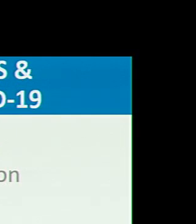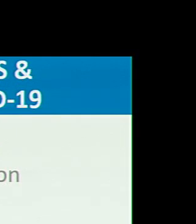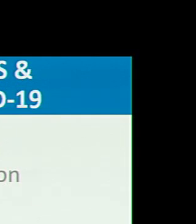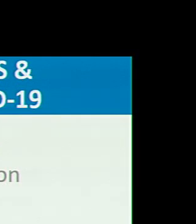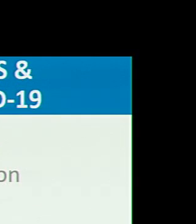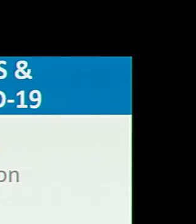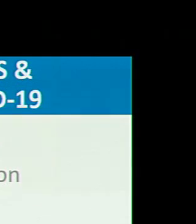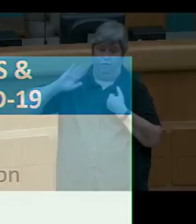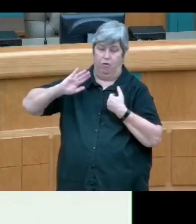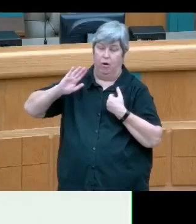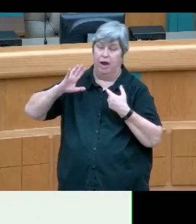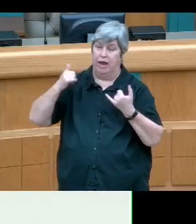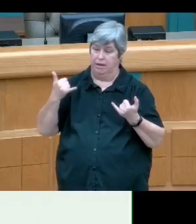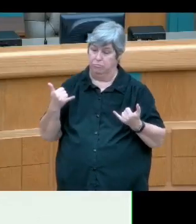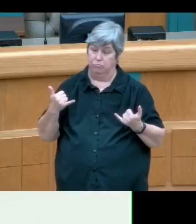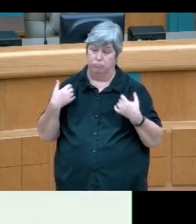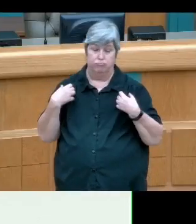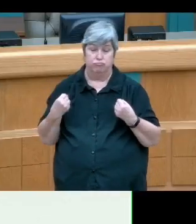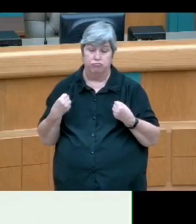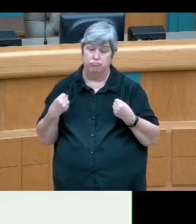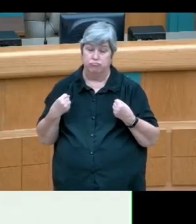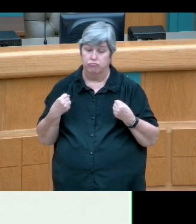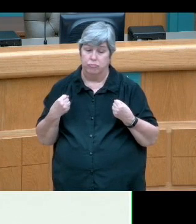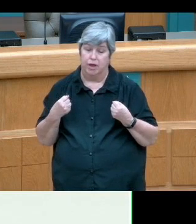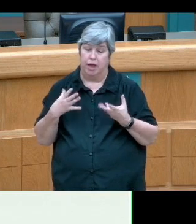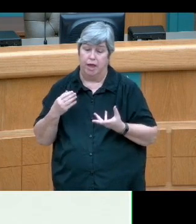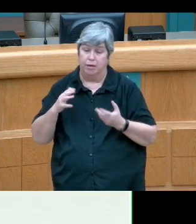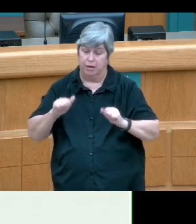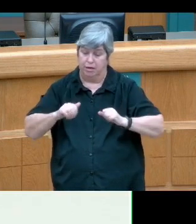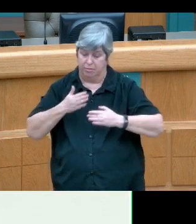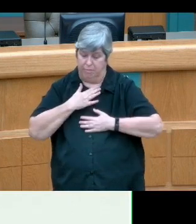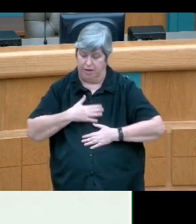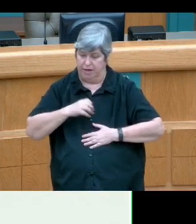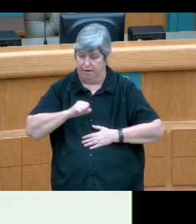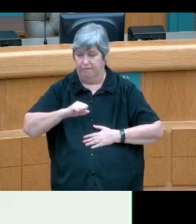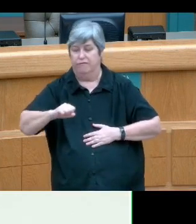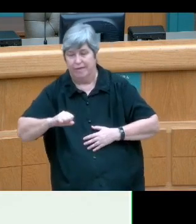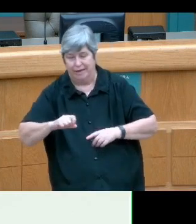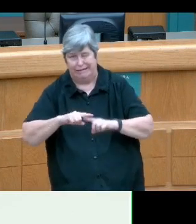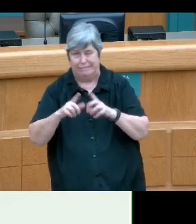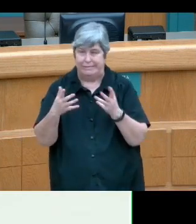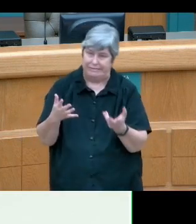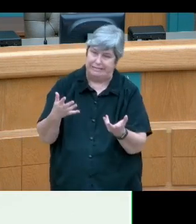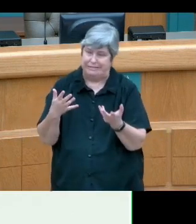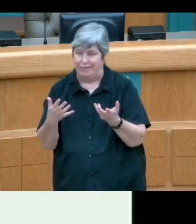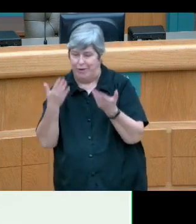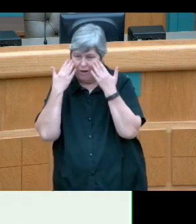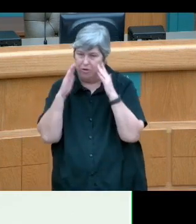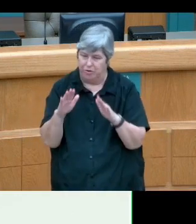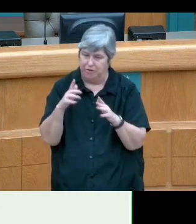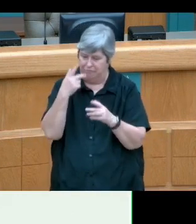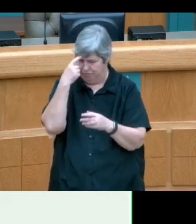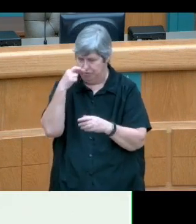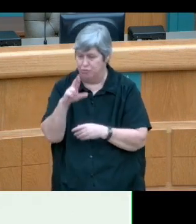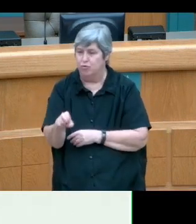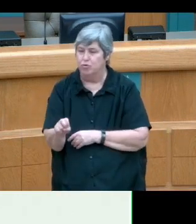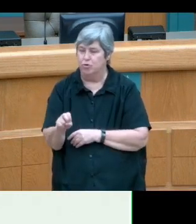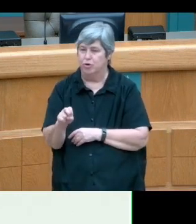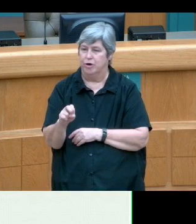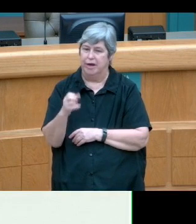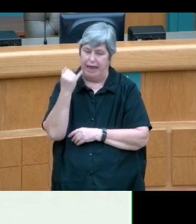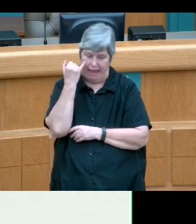the virus and are now presumptively immune, although the jury still seems to be out on